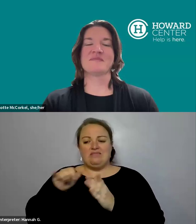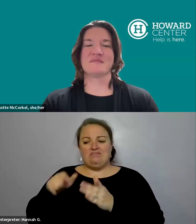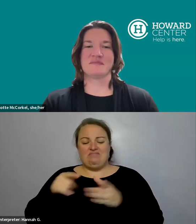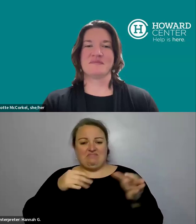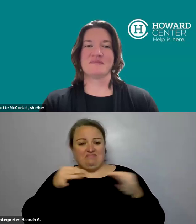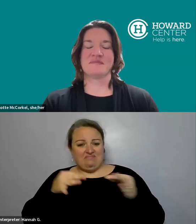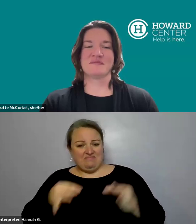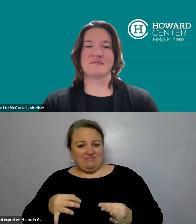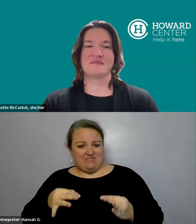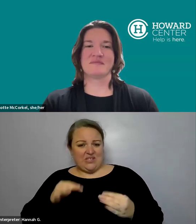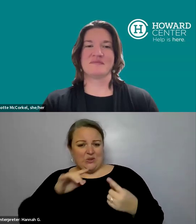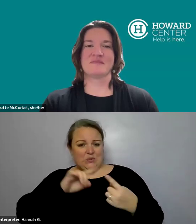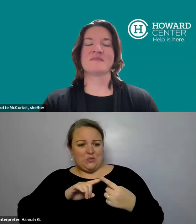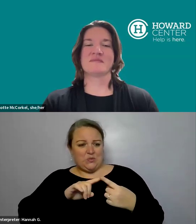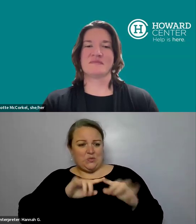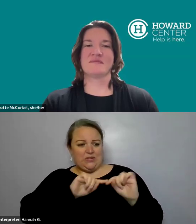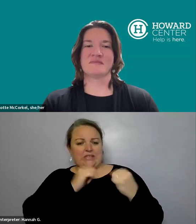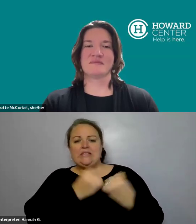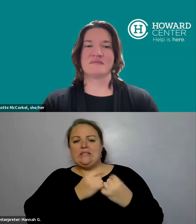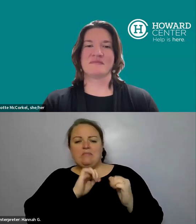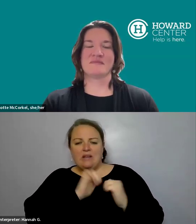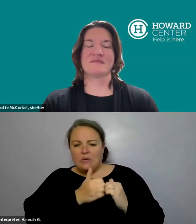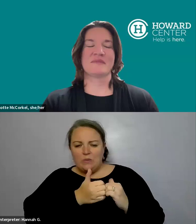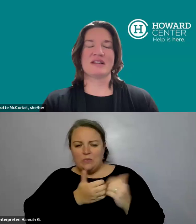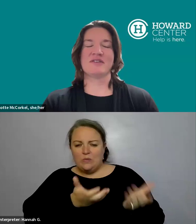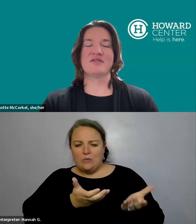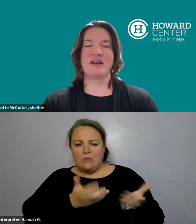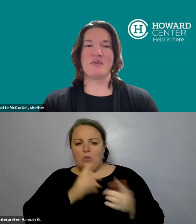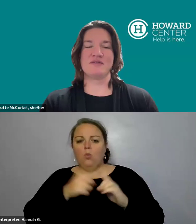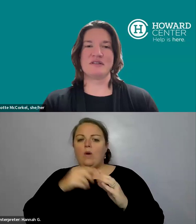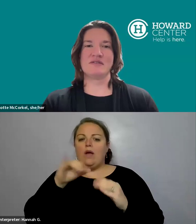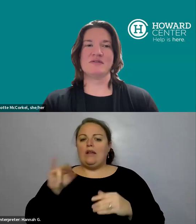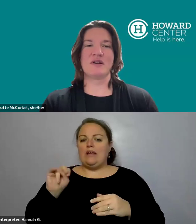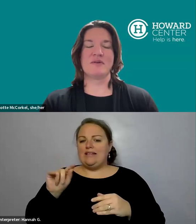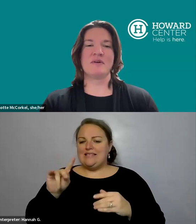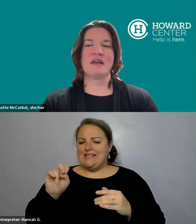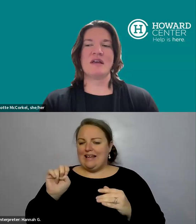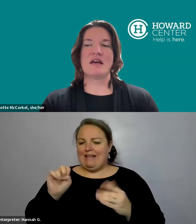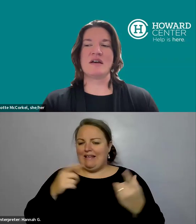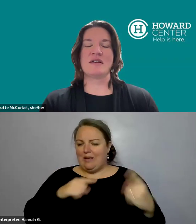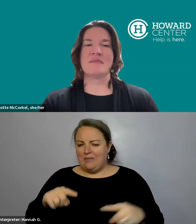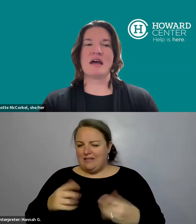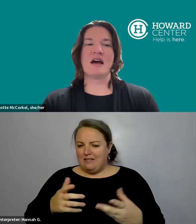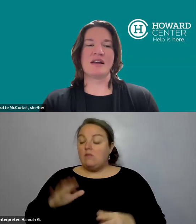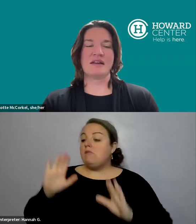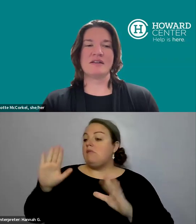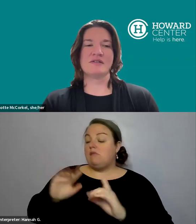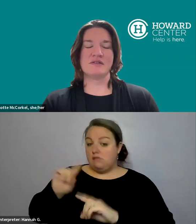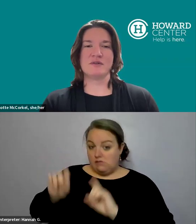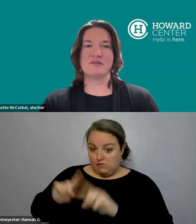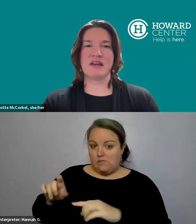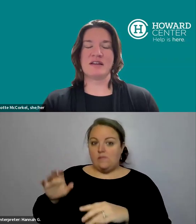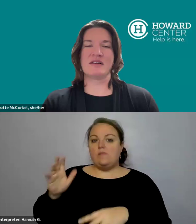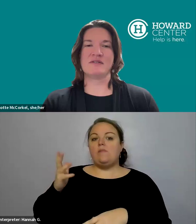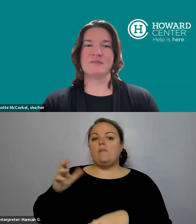that to the team during their intake? It's a great question. So I